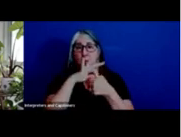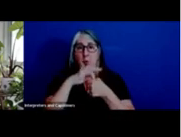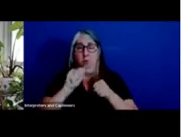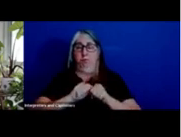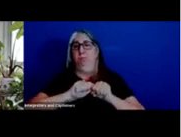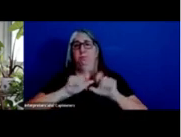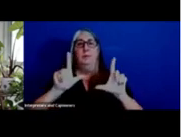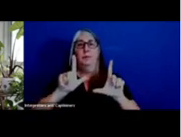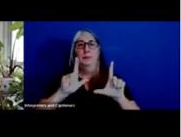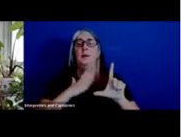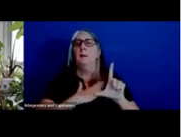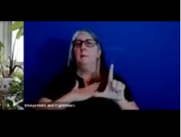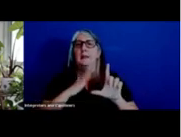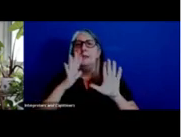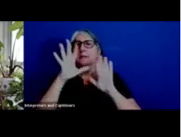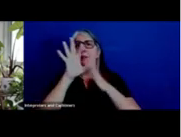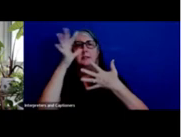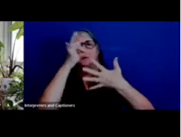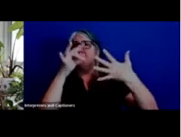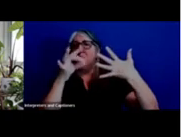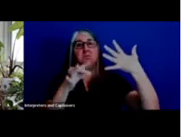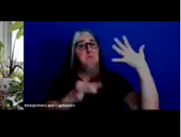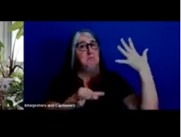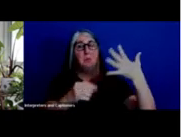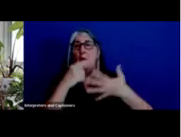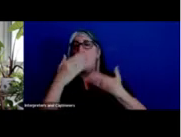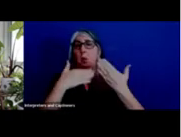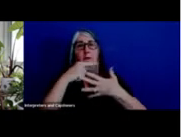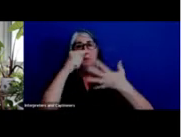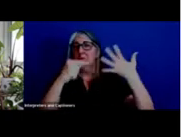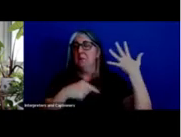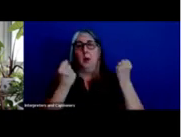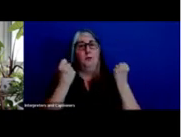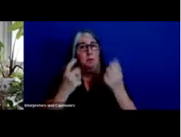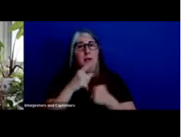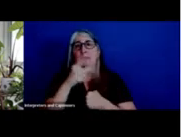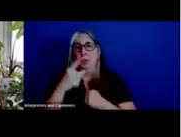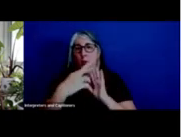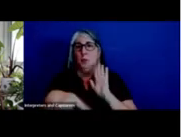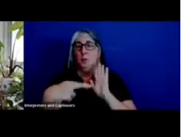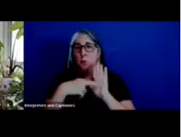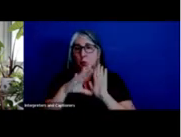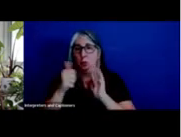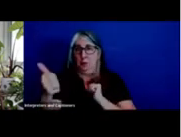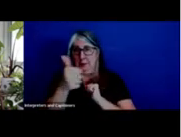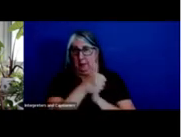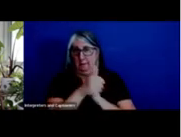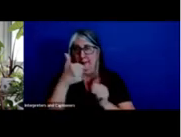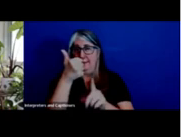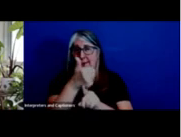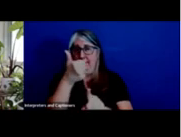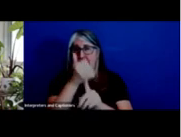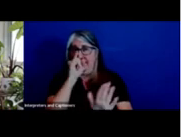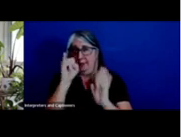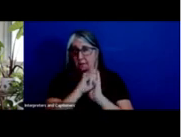screen to select all that apply in terms of roles that you self-identify with, and recognizing that we